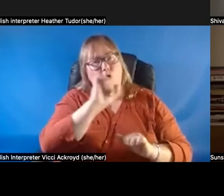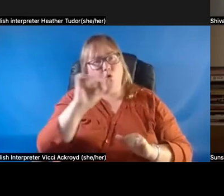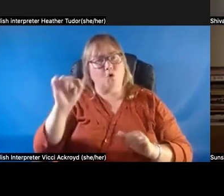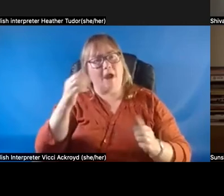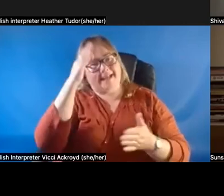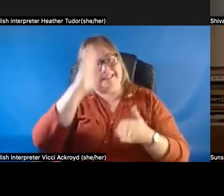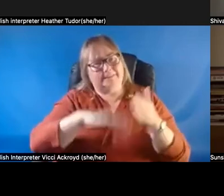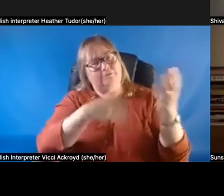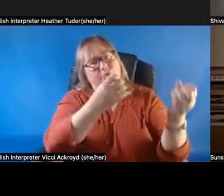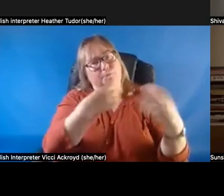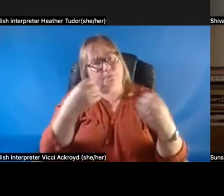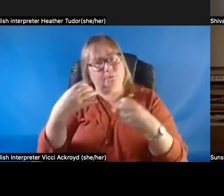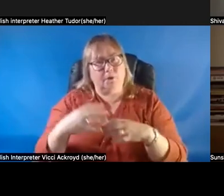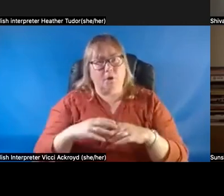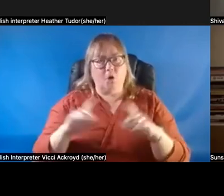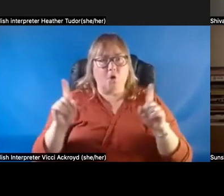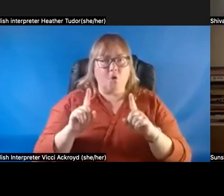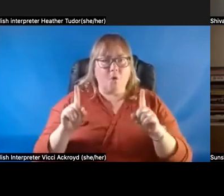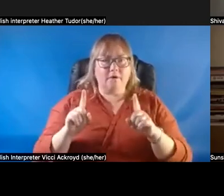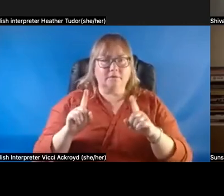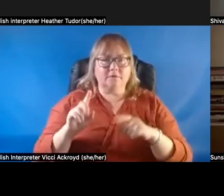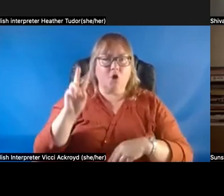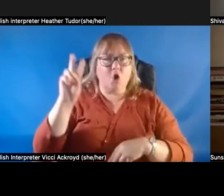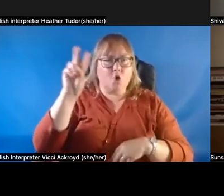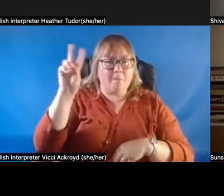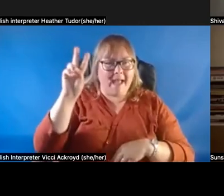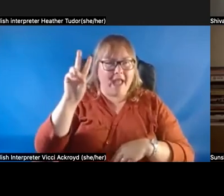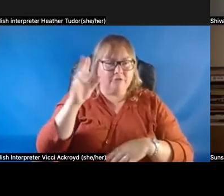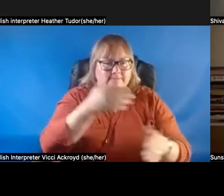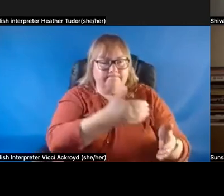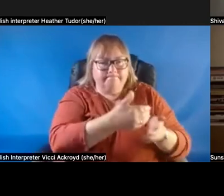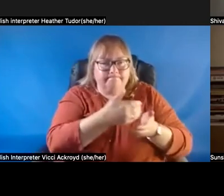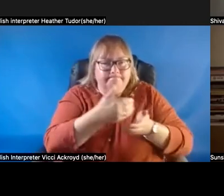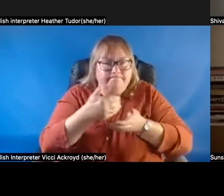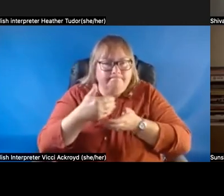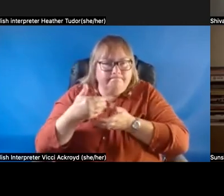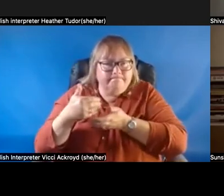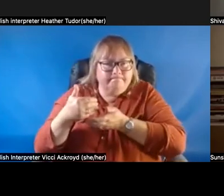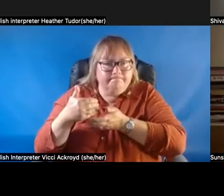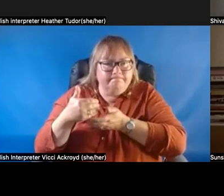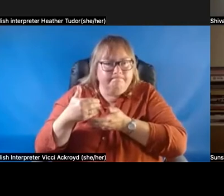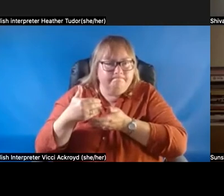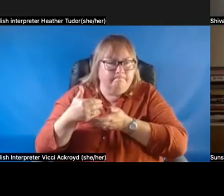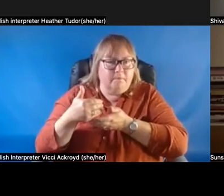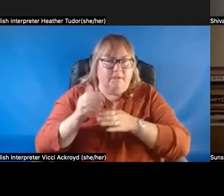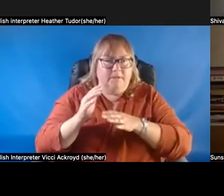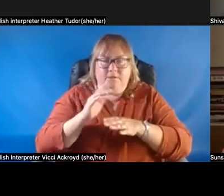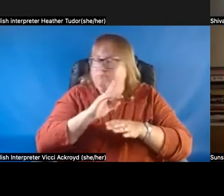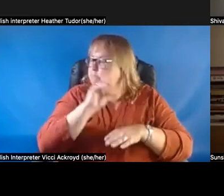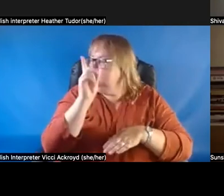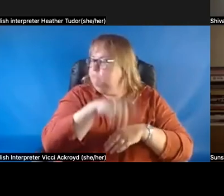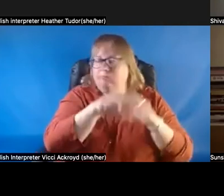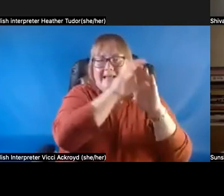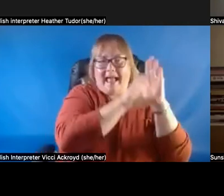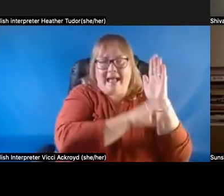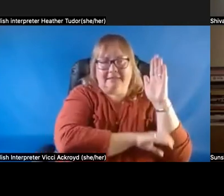idea of kind of sheltering, moving away from the idea of caste, rather than